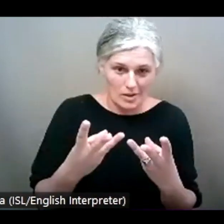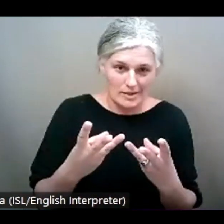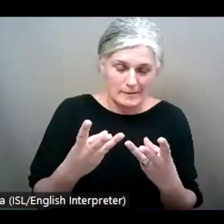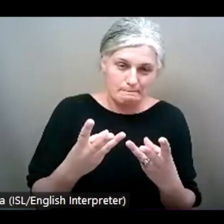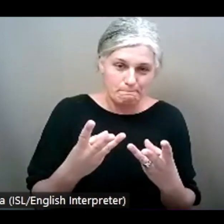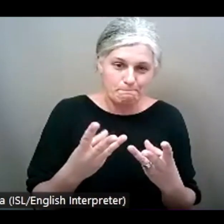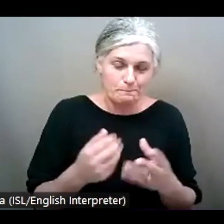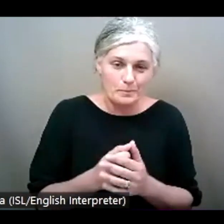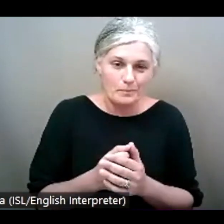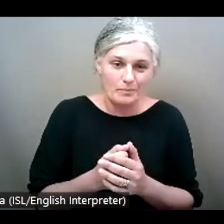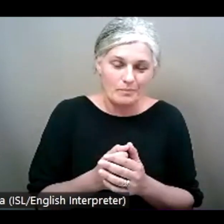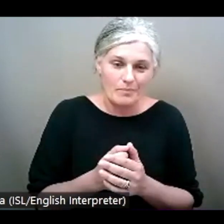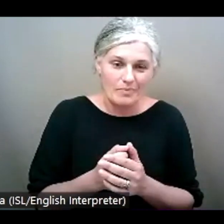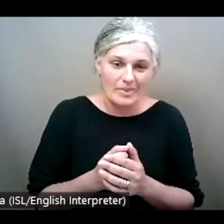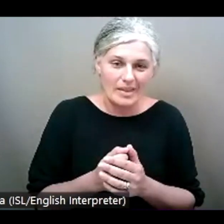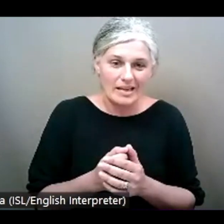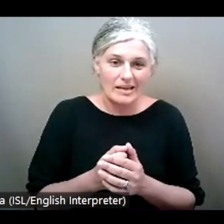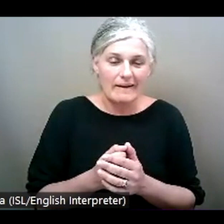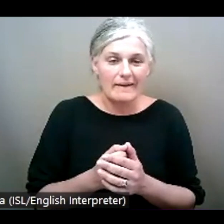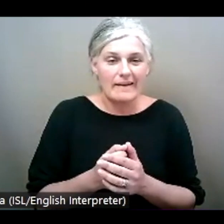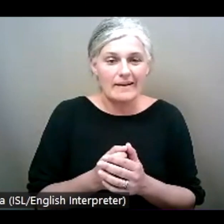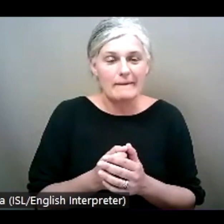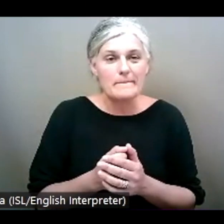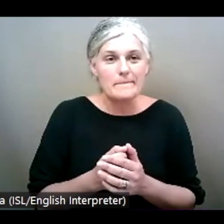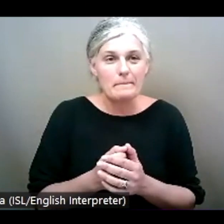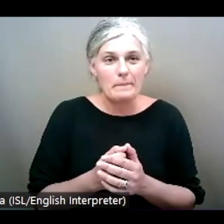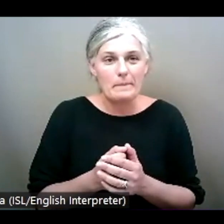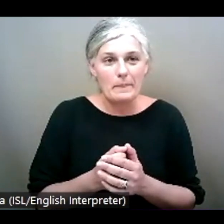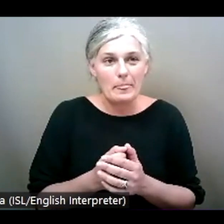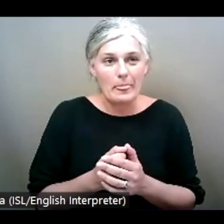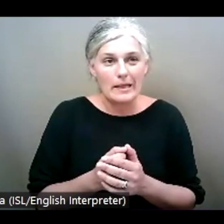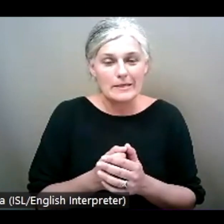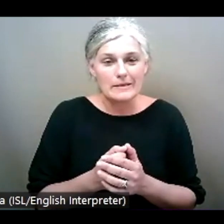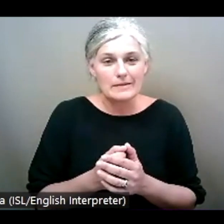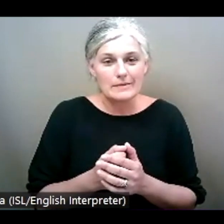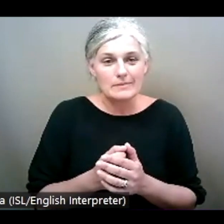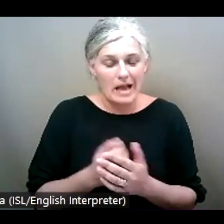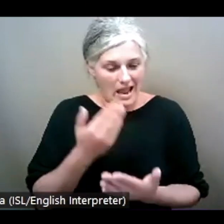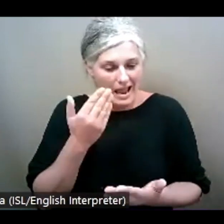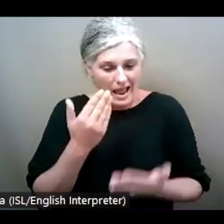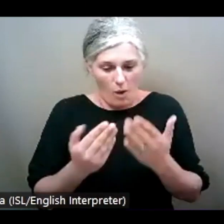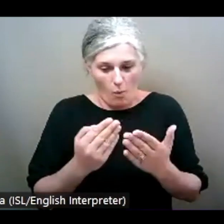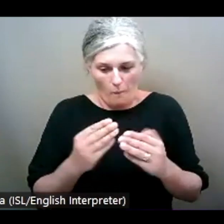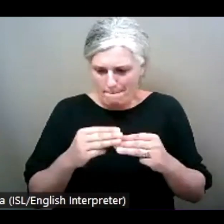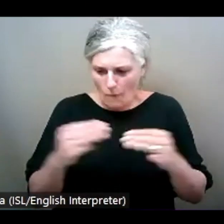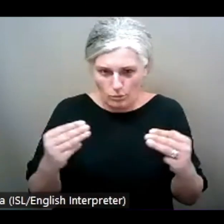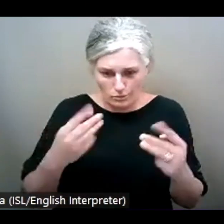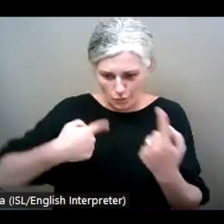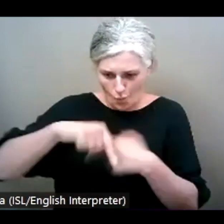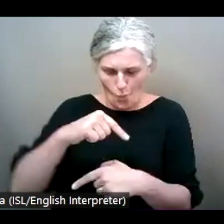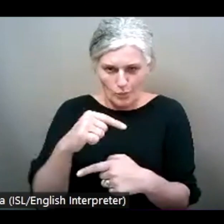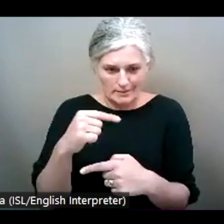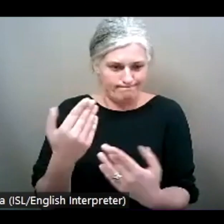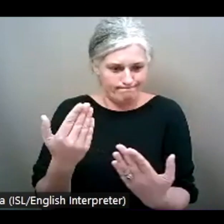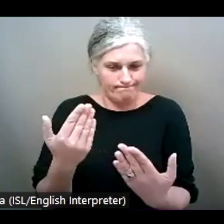about how how how how much do we actually do does the